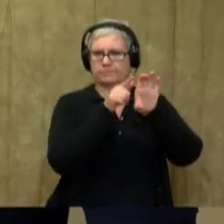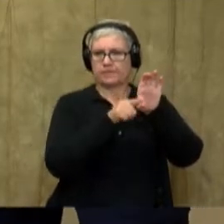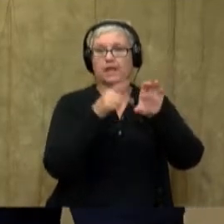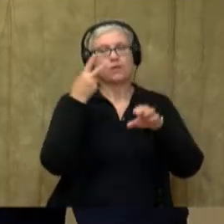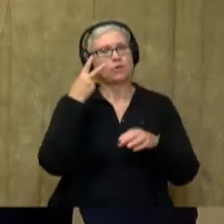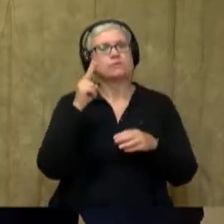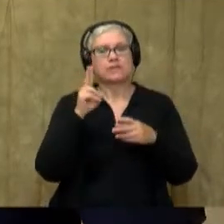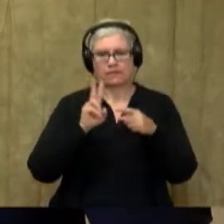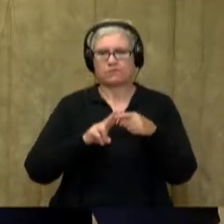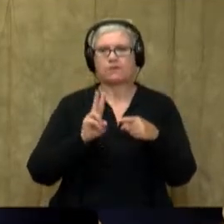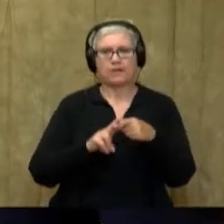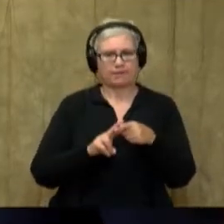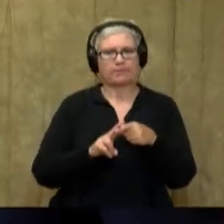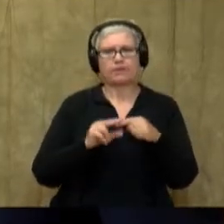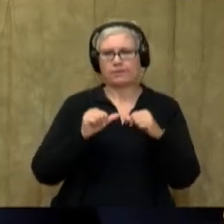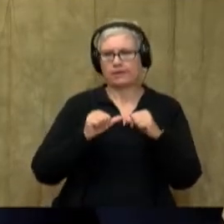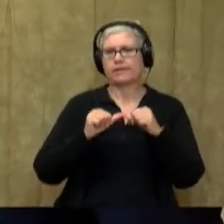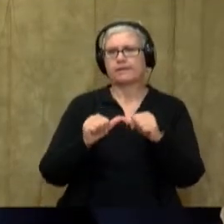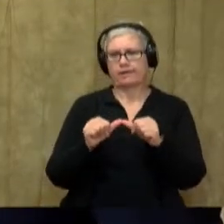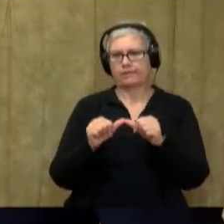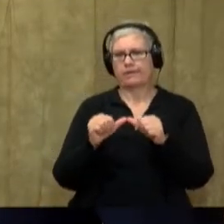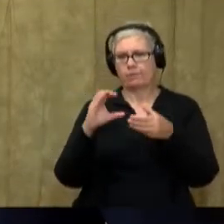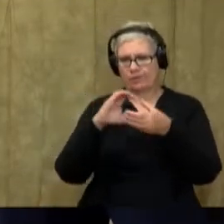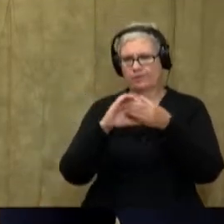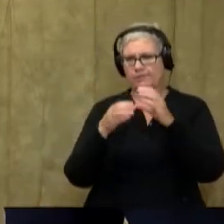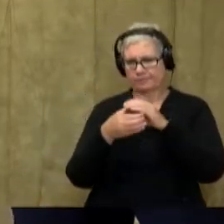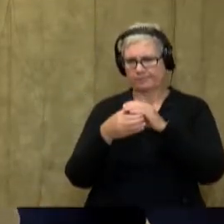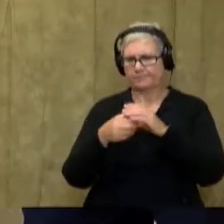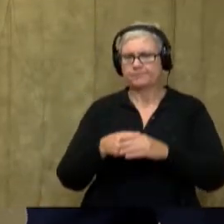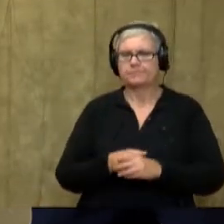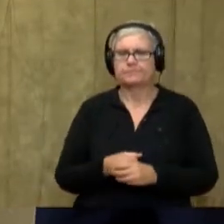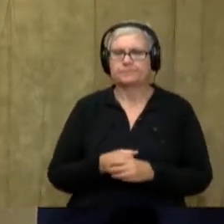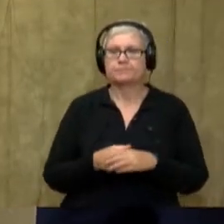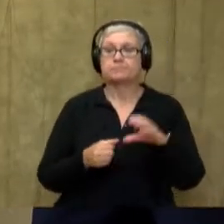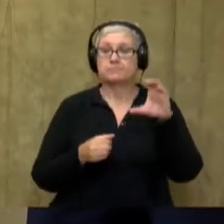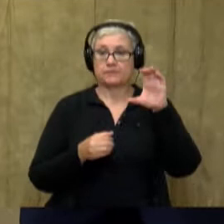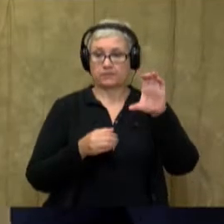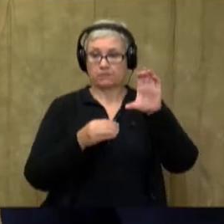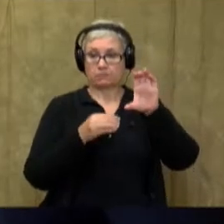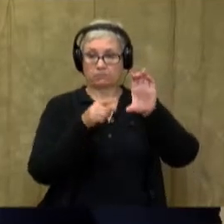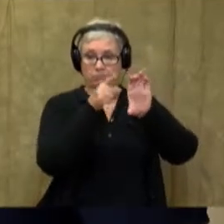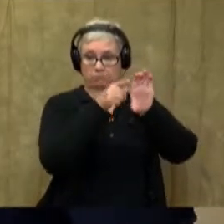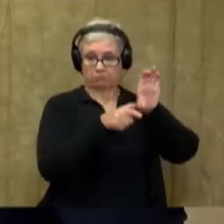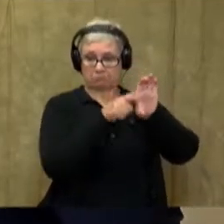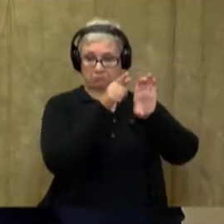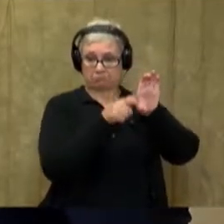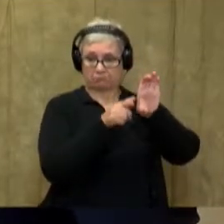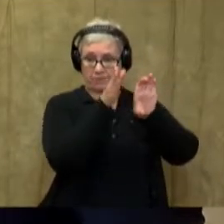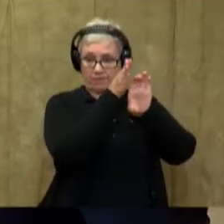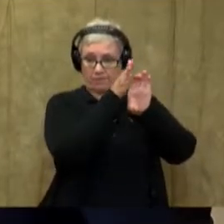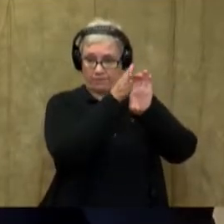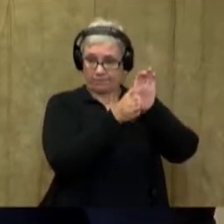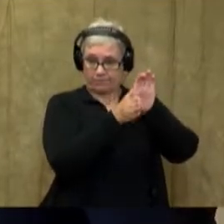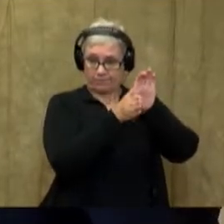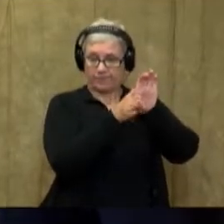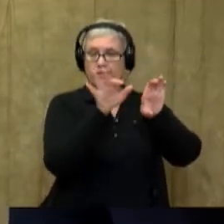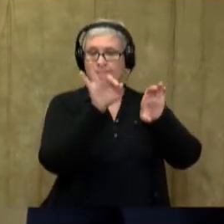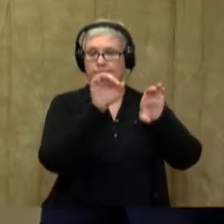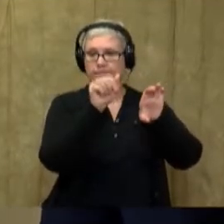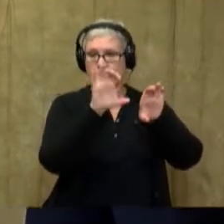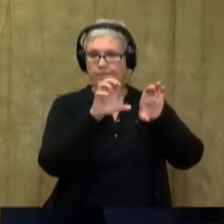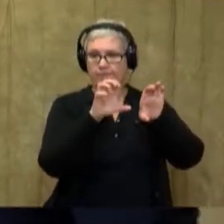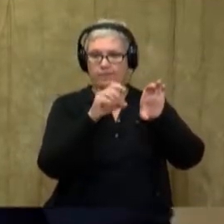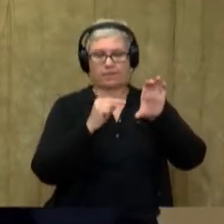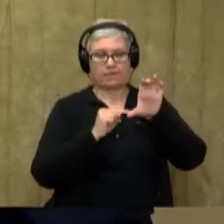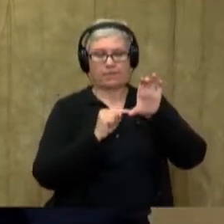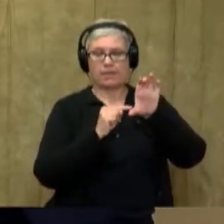up as we continue to discuss the painted cube task. So the flat surfaces, we're going to call a face. The edges are